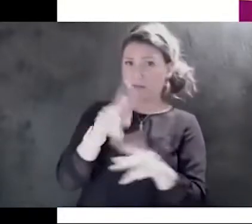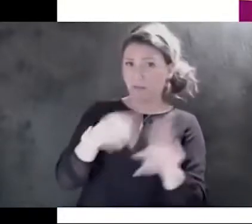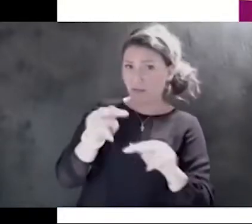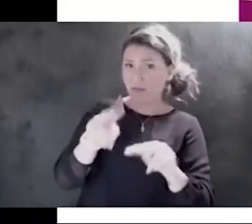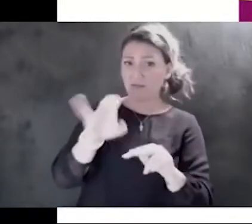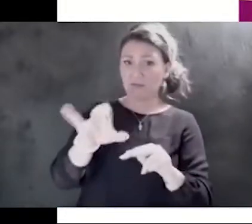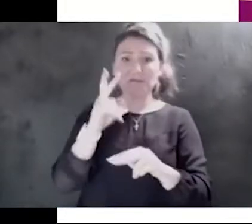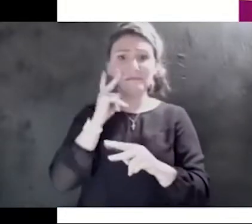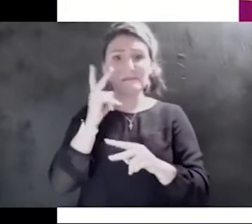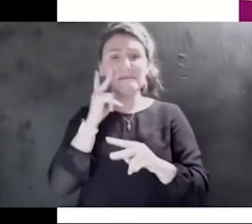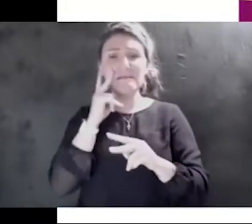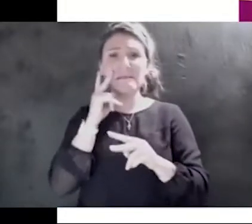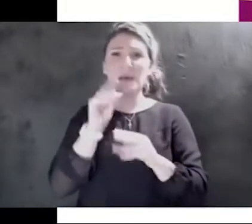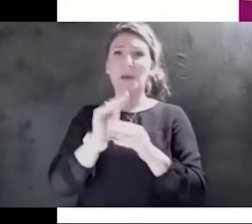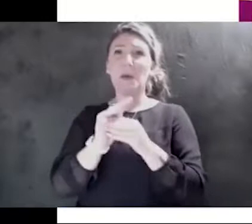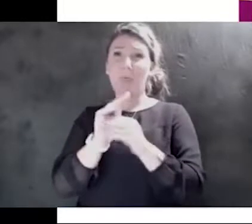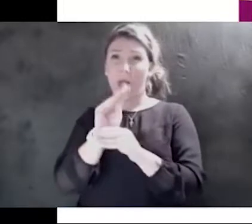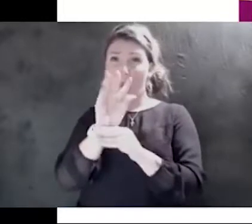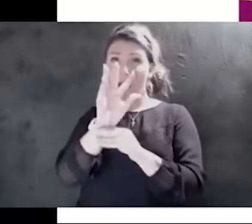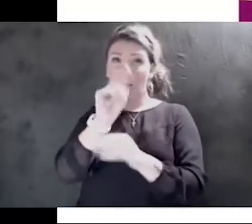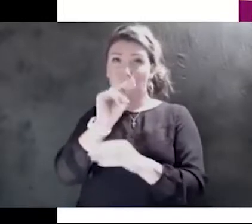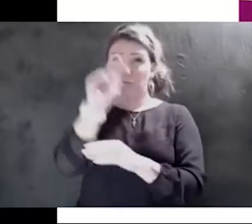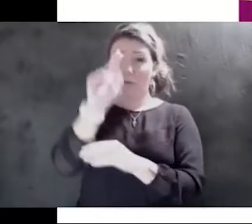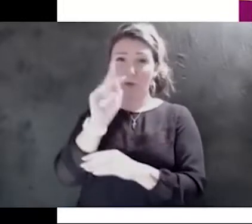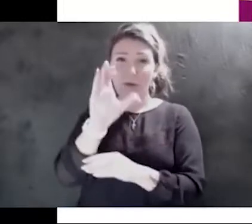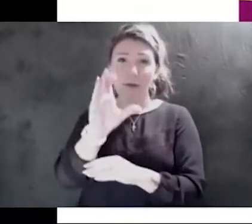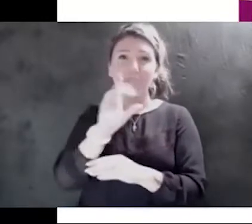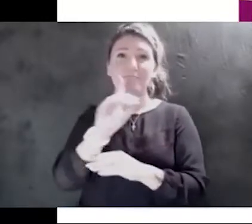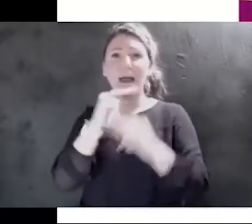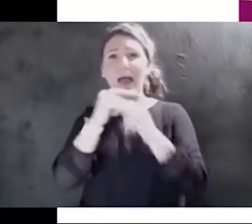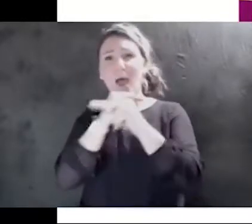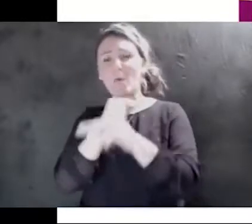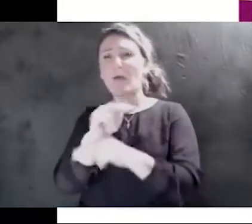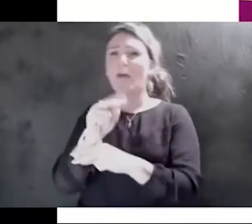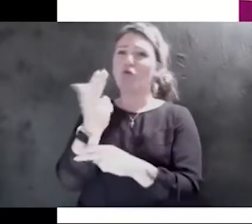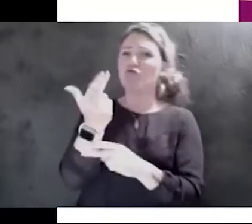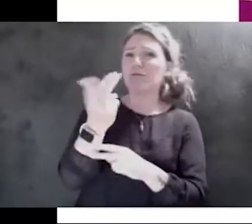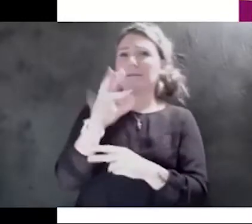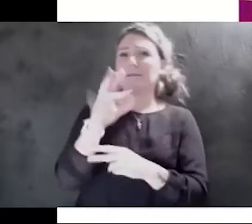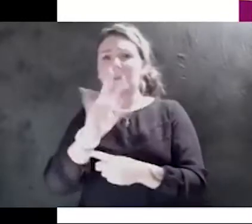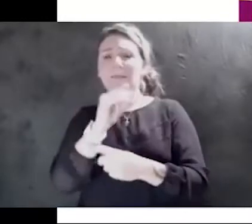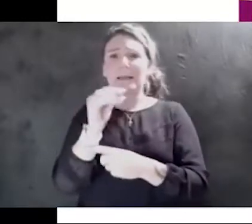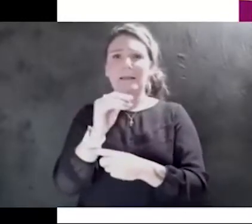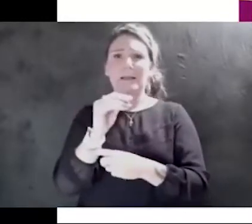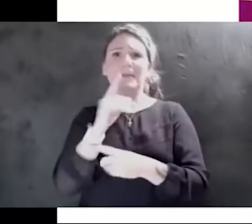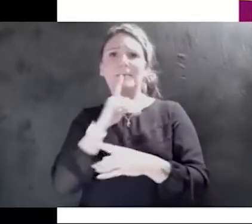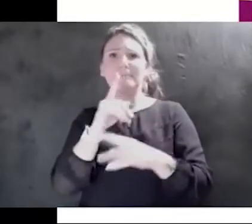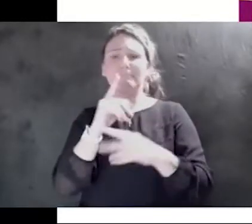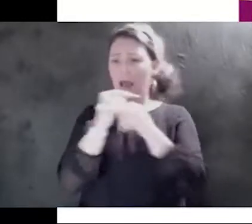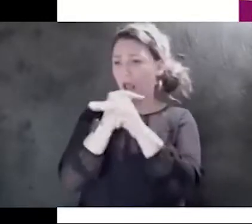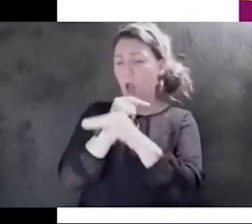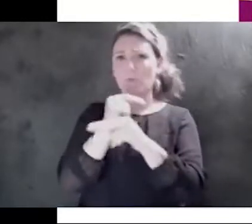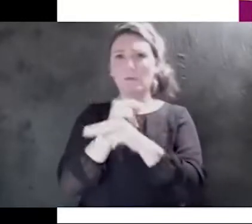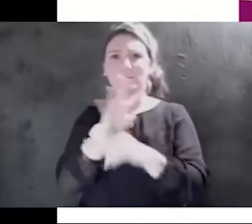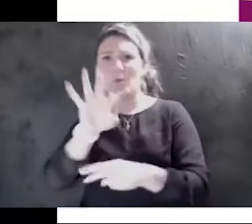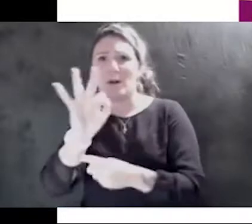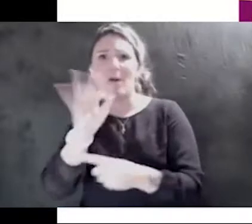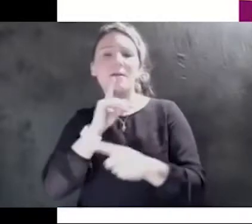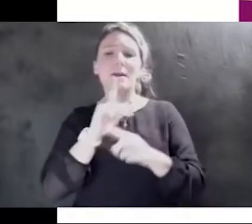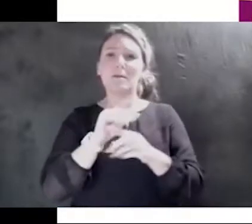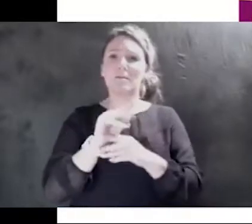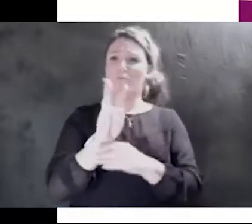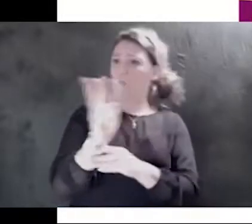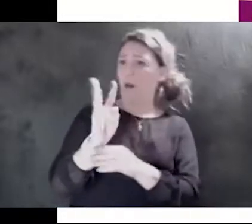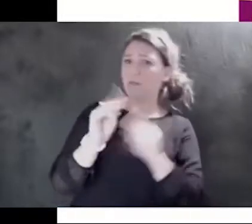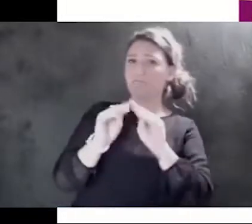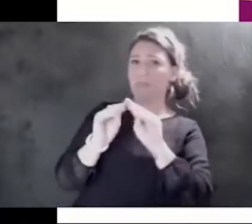in Kansas City along, Highway 13 and 7 and our Interstate 49. It's going west along Interstate 44. It's going up